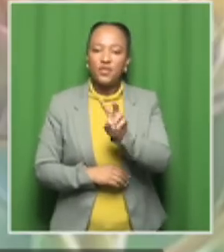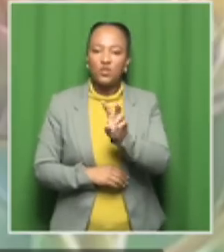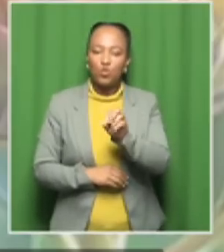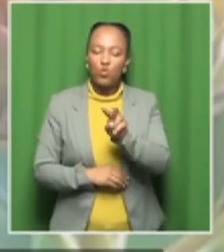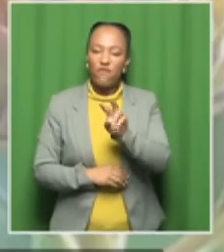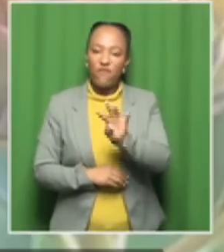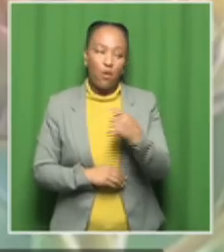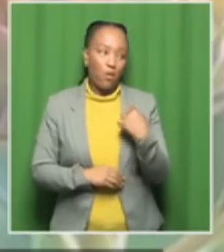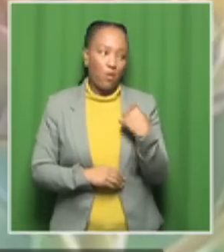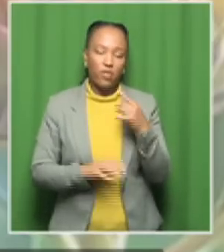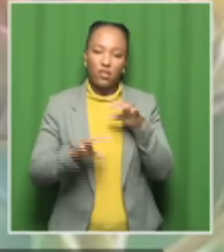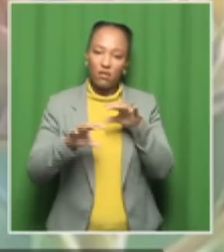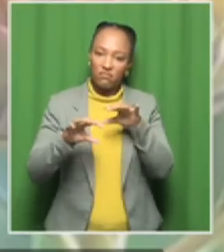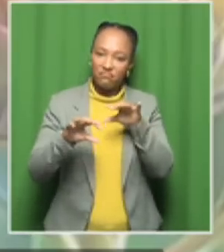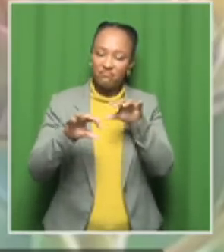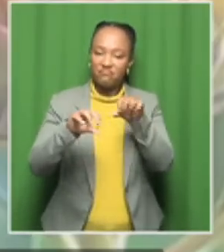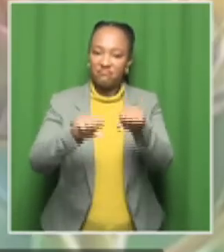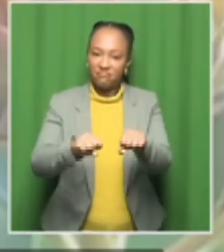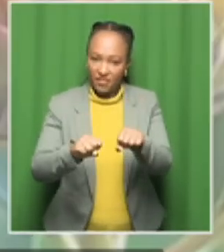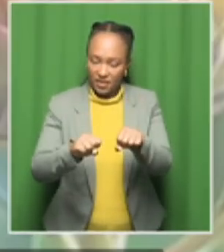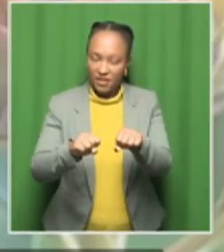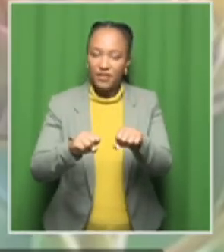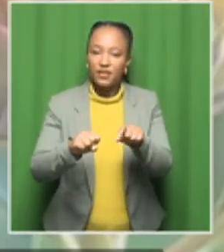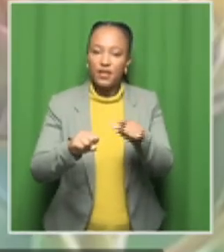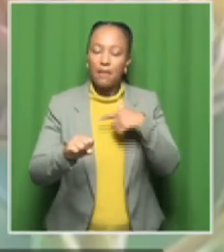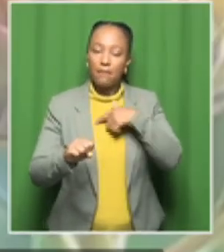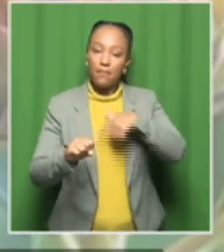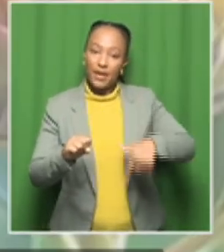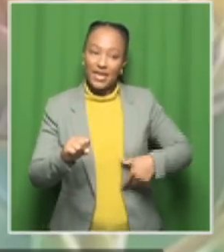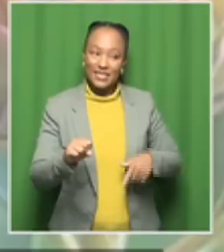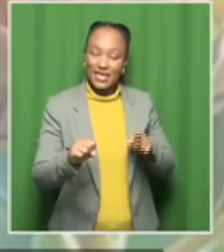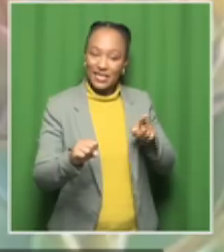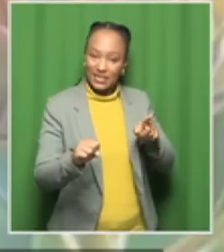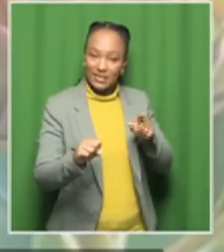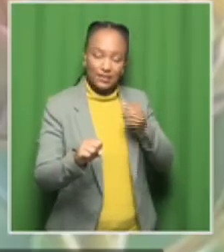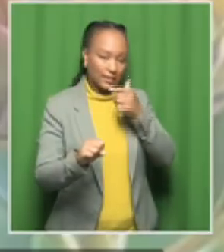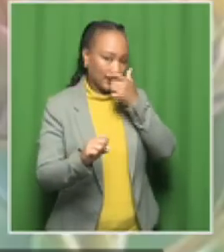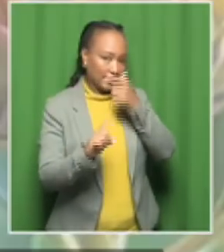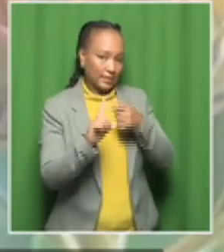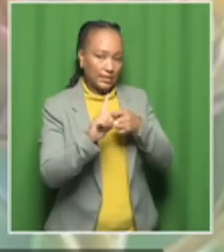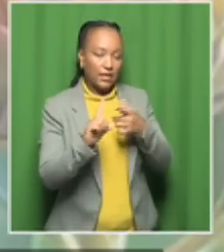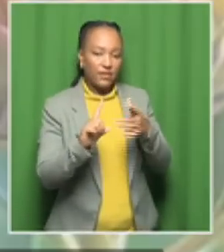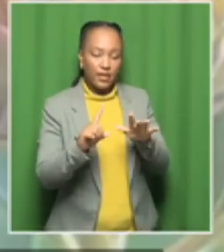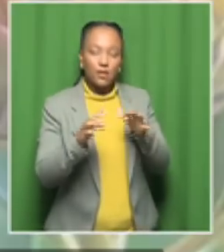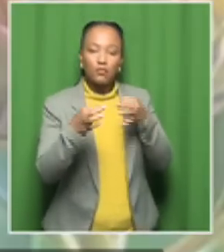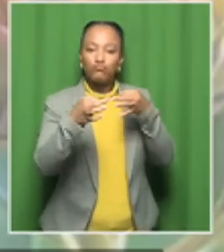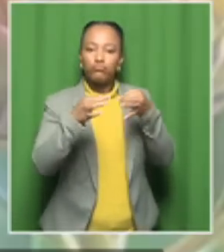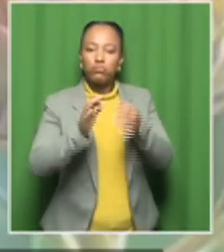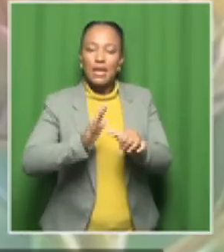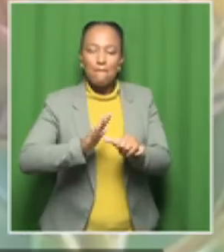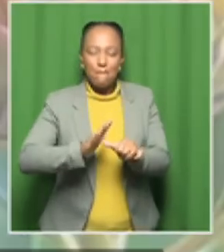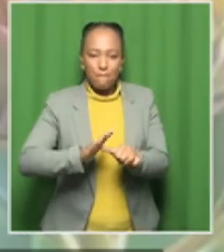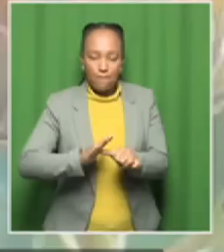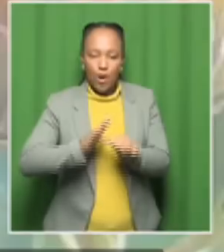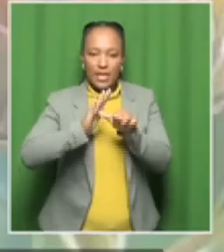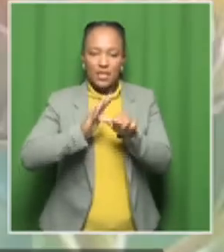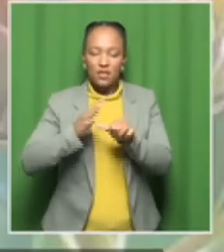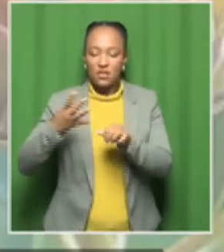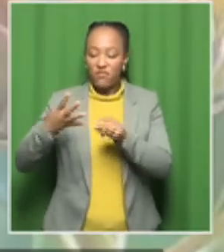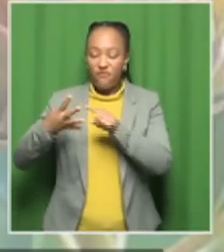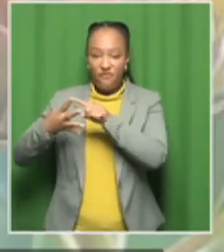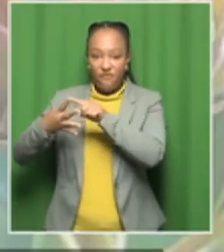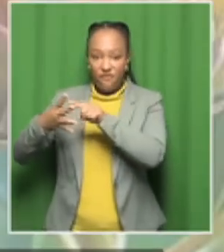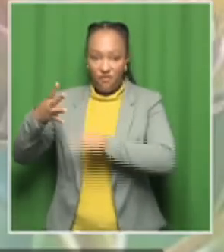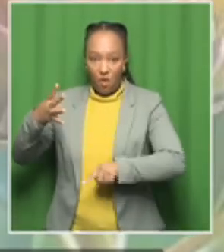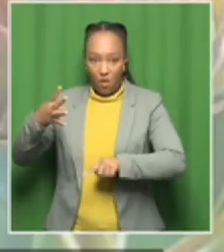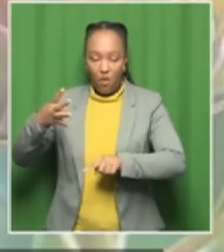our G20 presidency, President Ramaphosa highlighted 4 key areas. That is, firstly, disaster risk